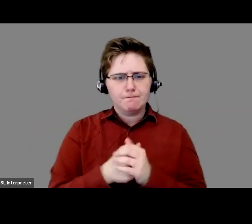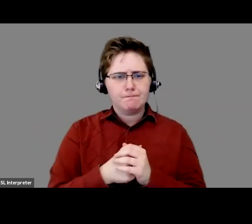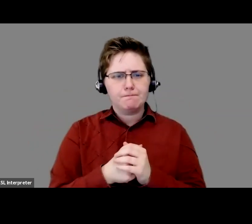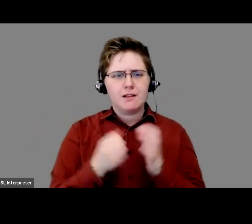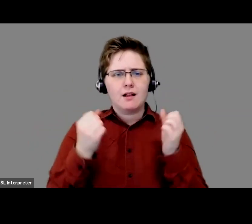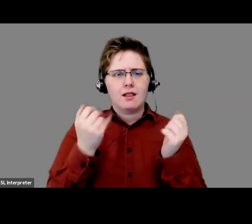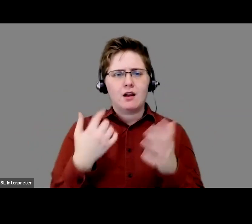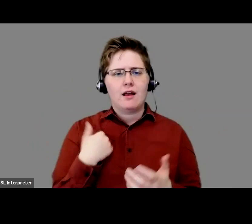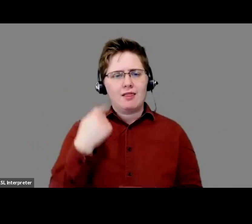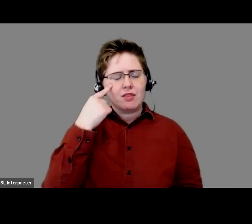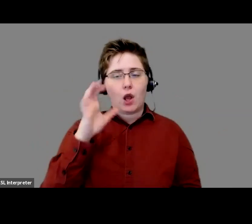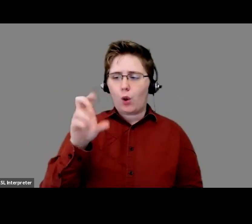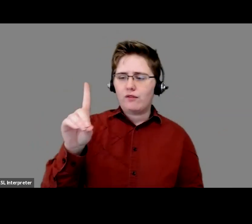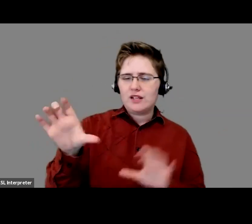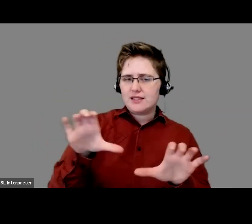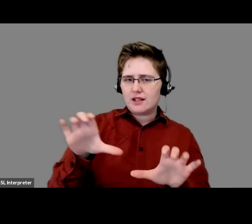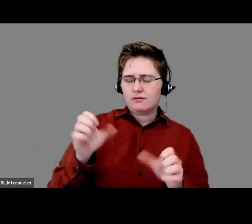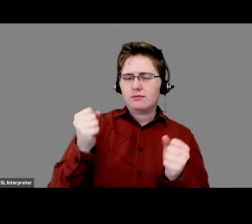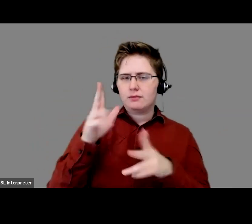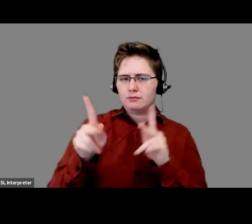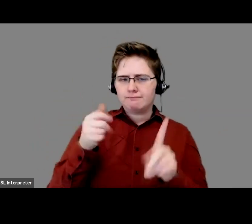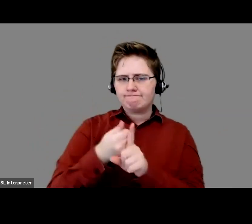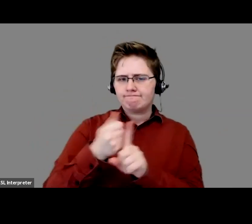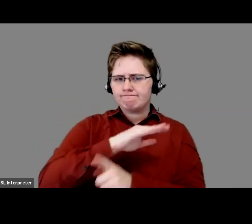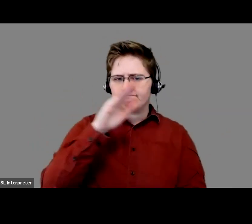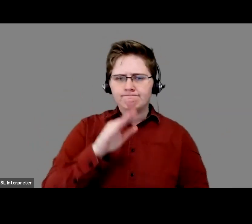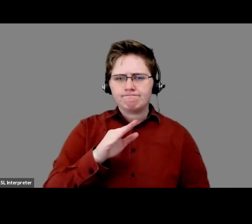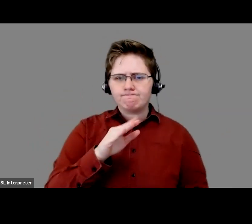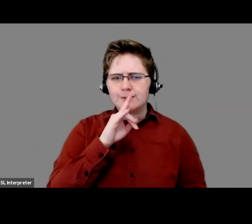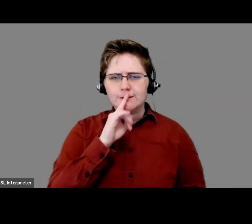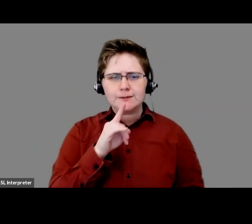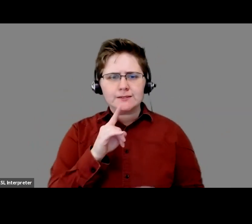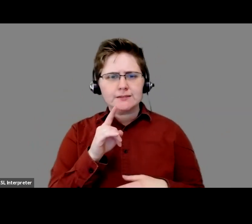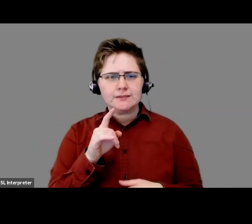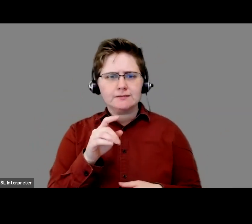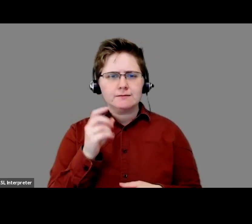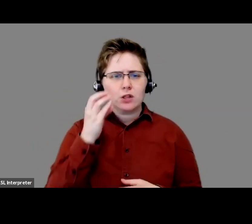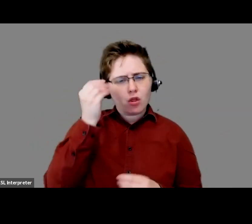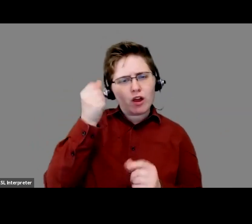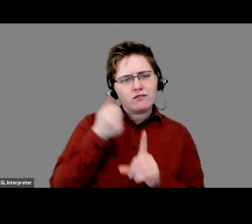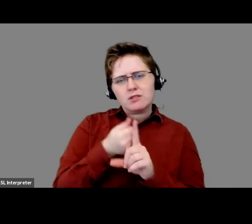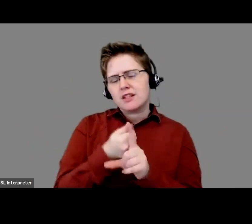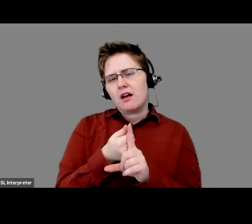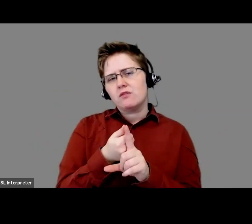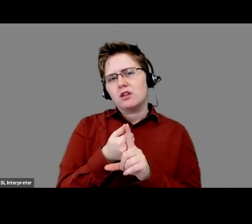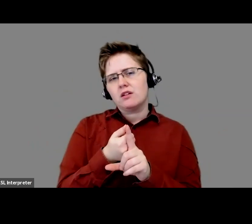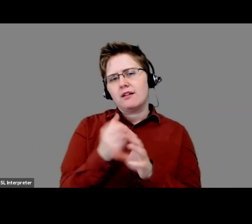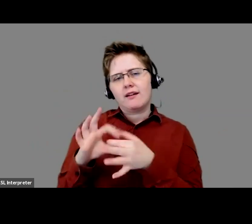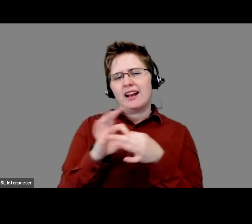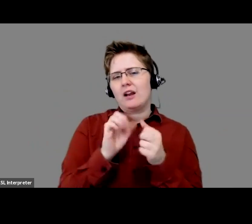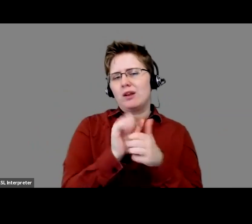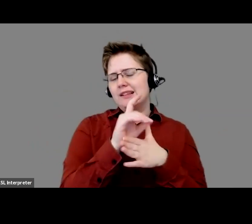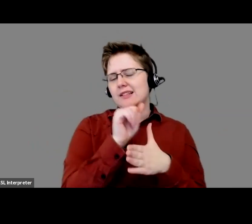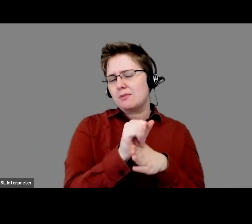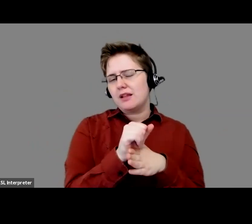of, I think, what COVID has done is there's a lot of people who've never really found themselves or thought of themselves as somebody connected to